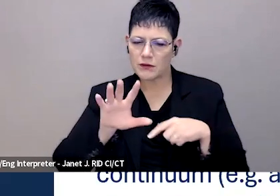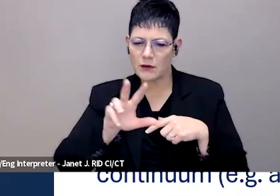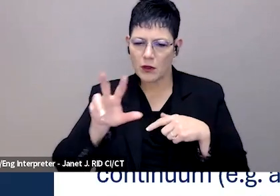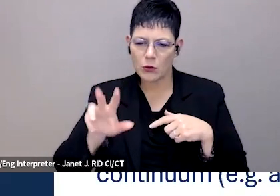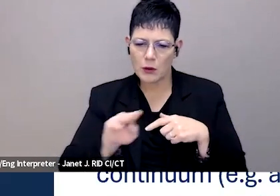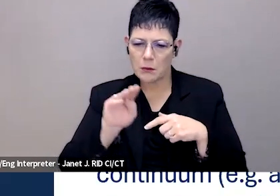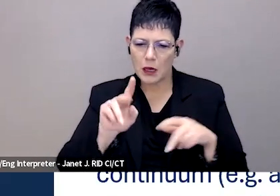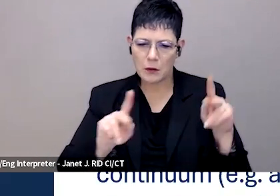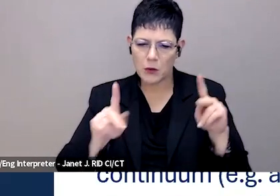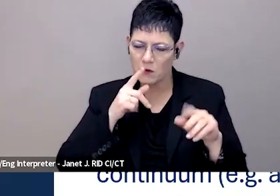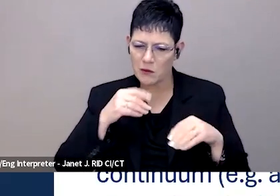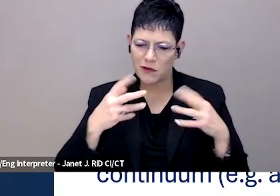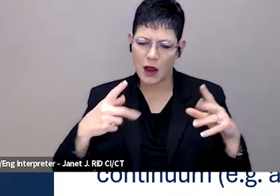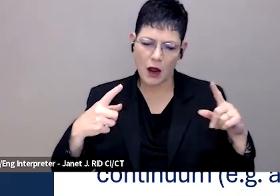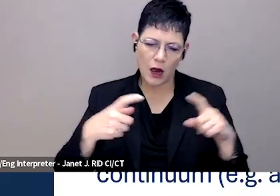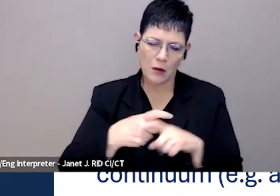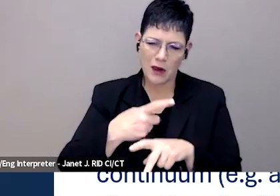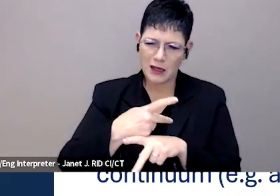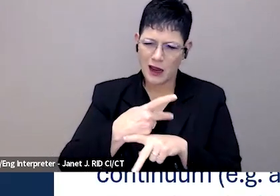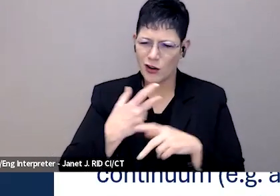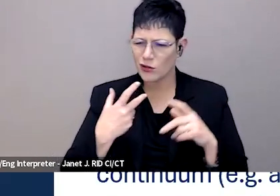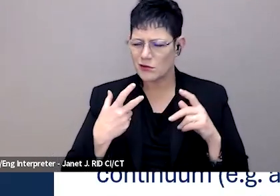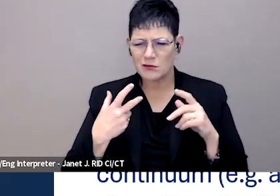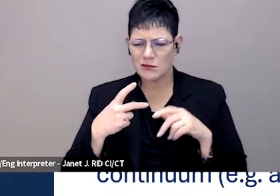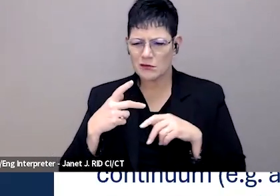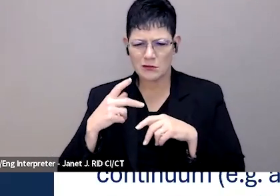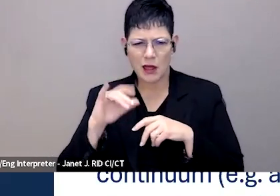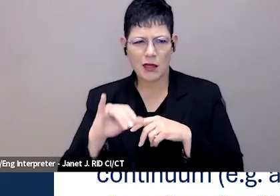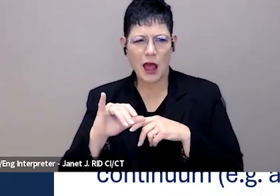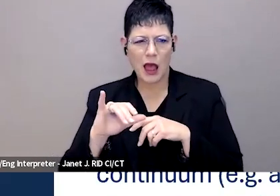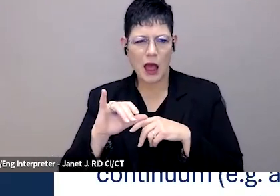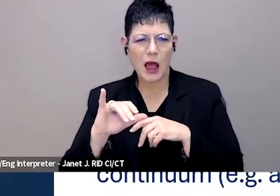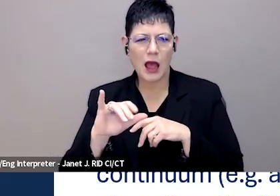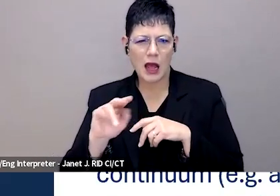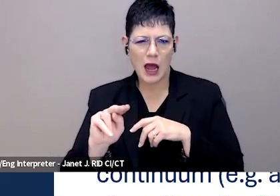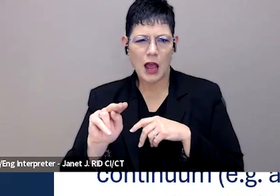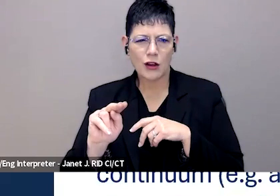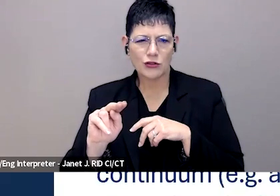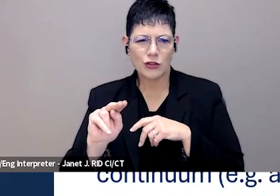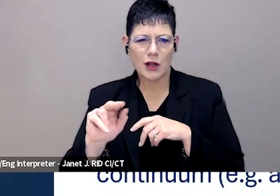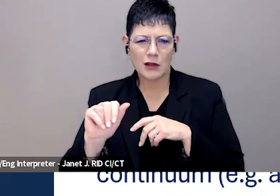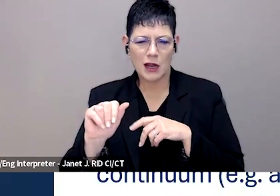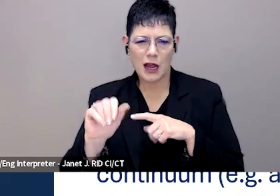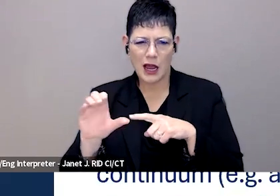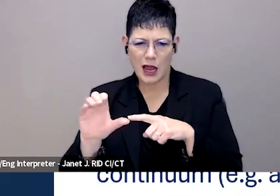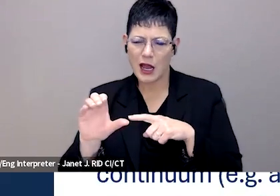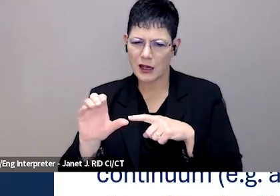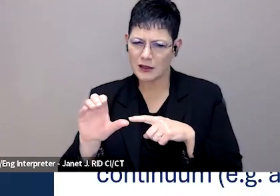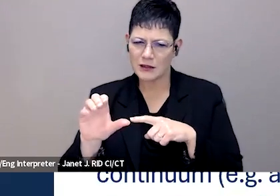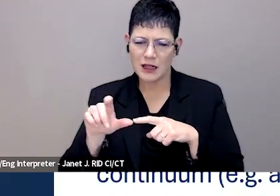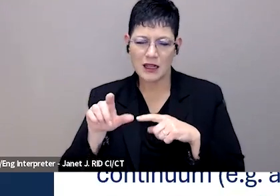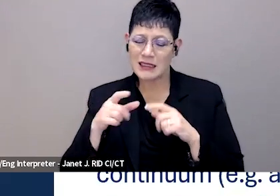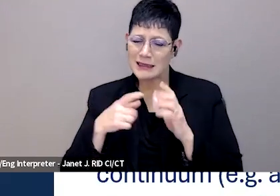ongoing complex care, folks in the National Alliance for Caregiving's network. They're invisible donors to our